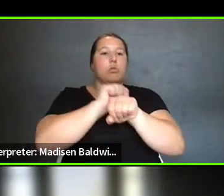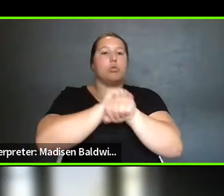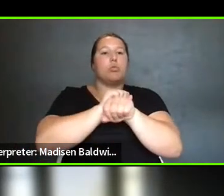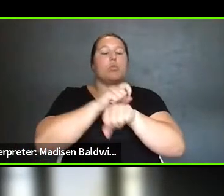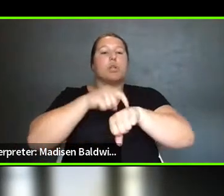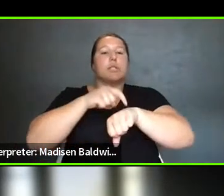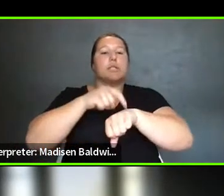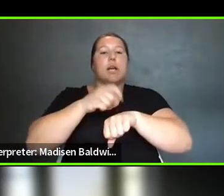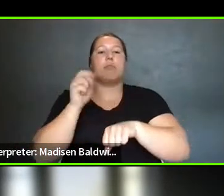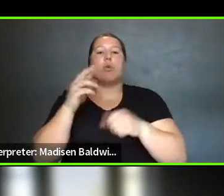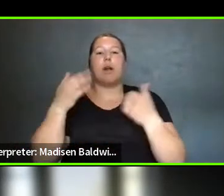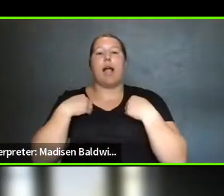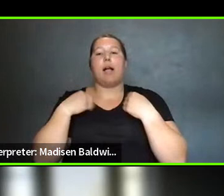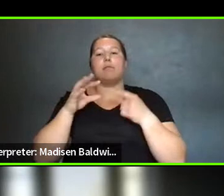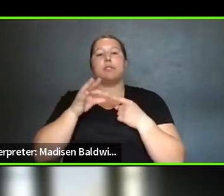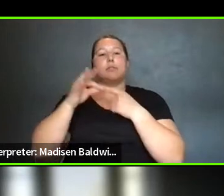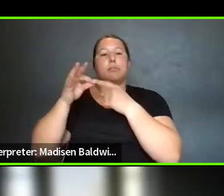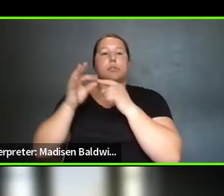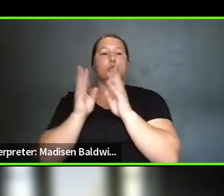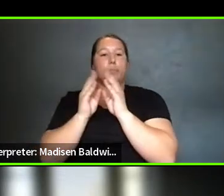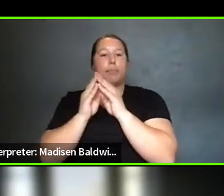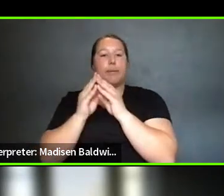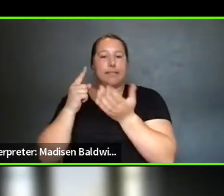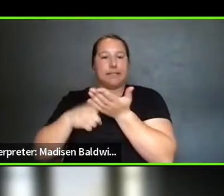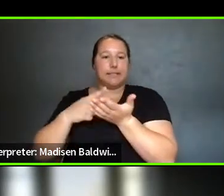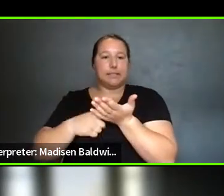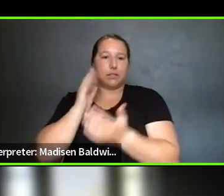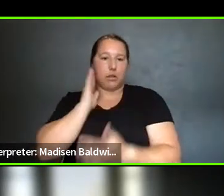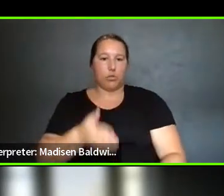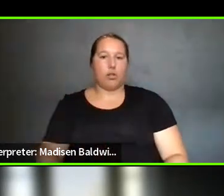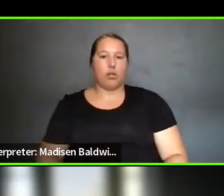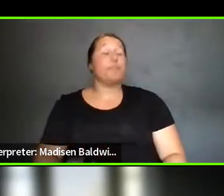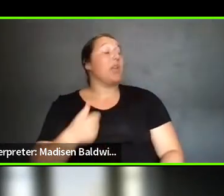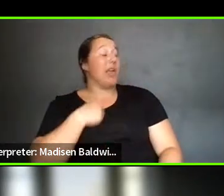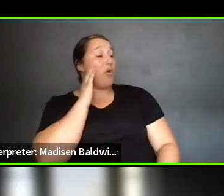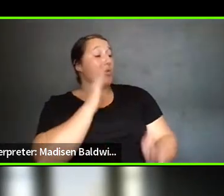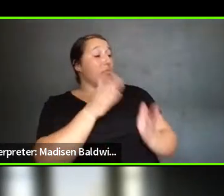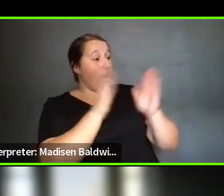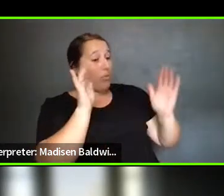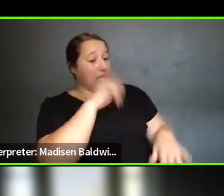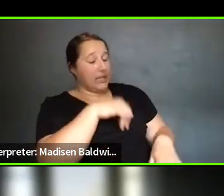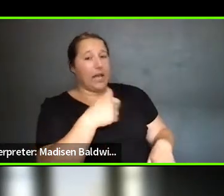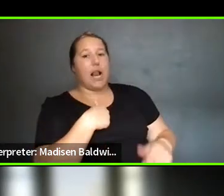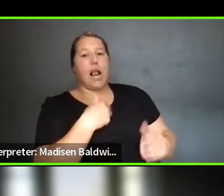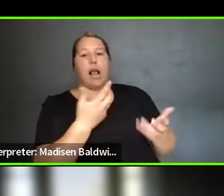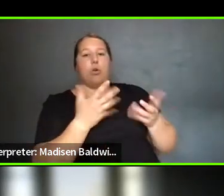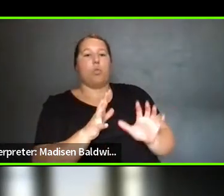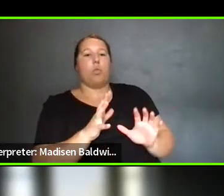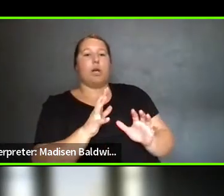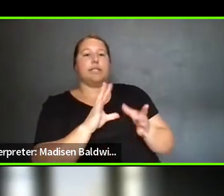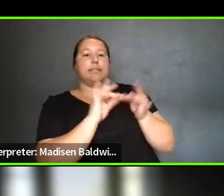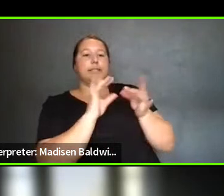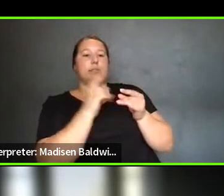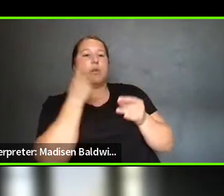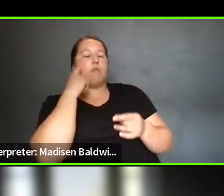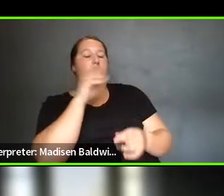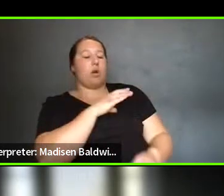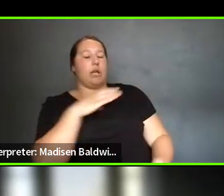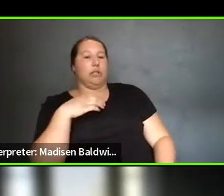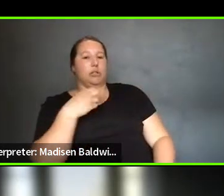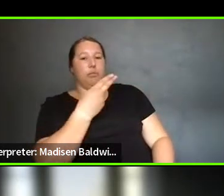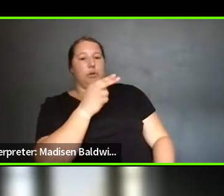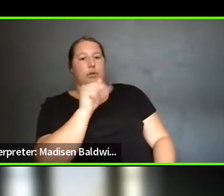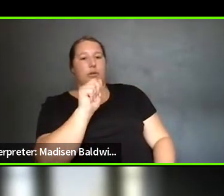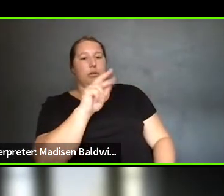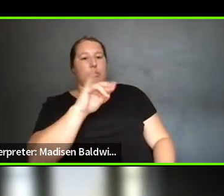special meeting to discuss that. So, and I would be open to that. I don't want to speak for Councilmember Harris, but certainly we